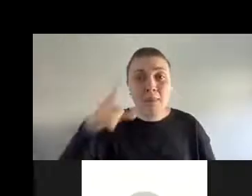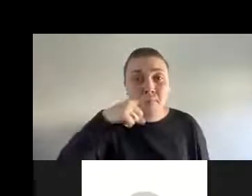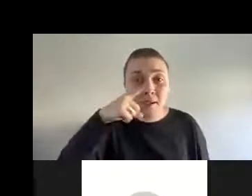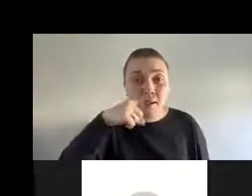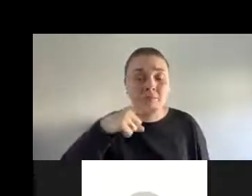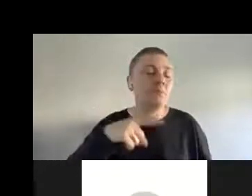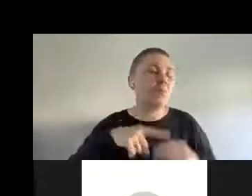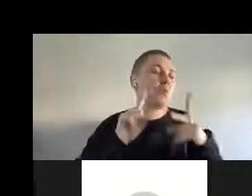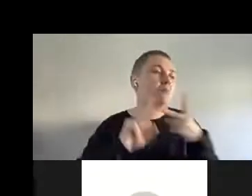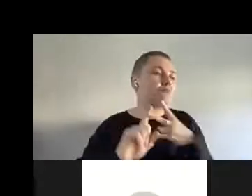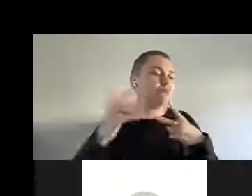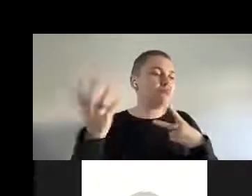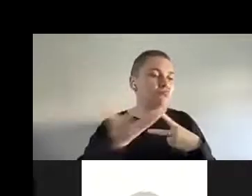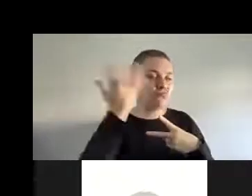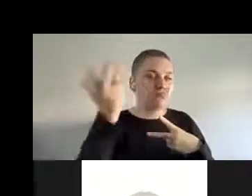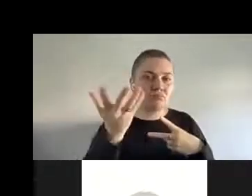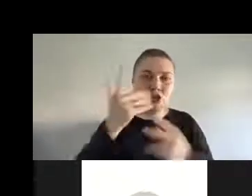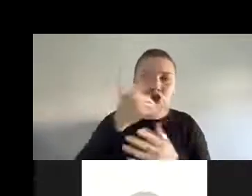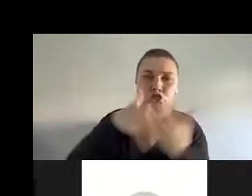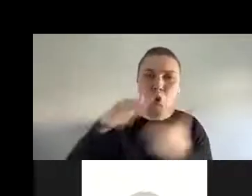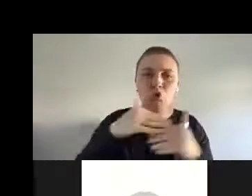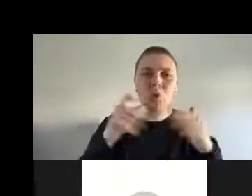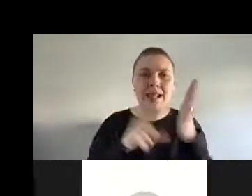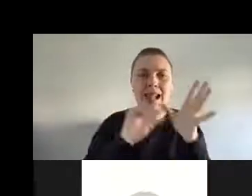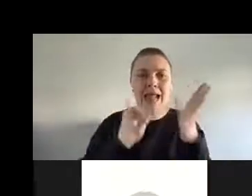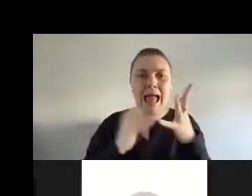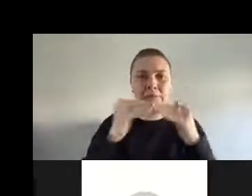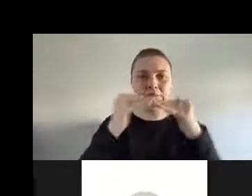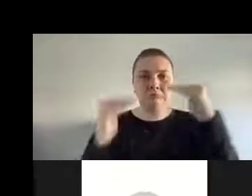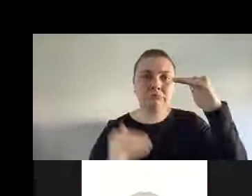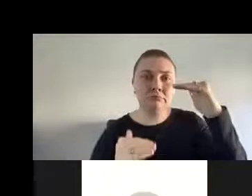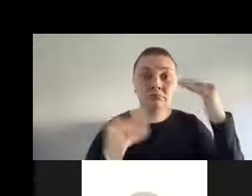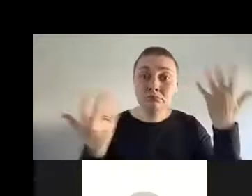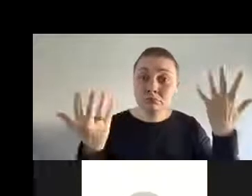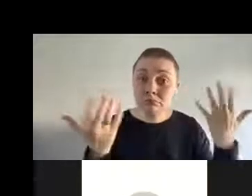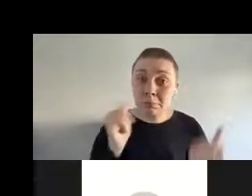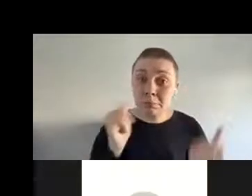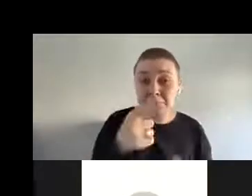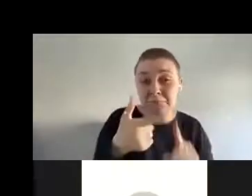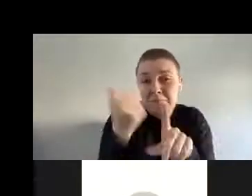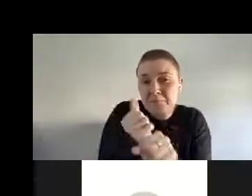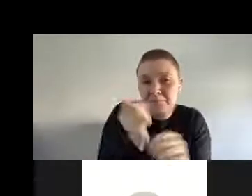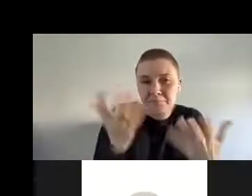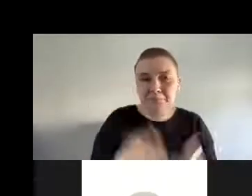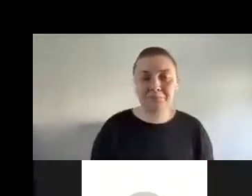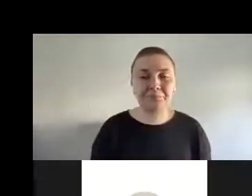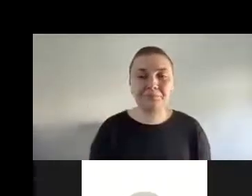or social and class inequality, for example.